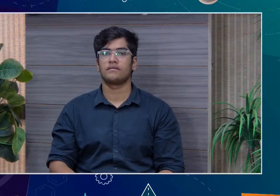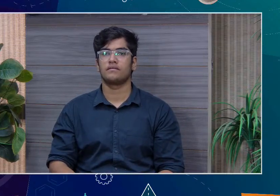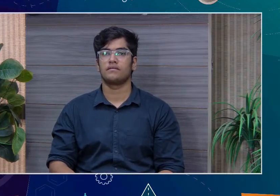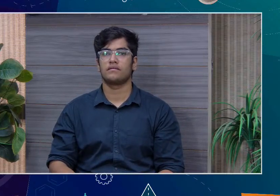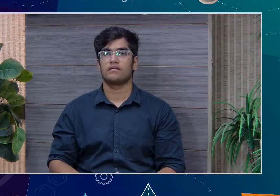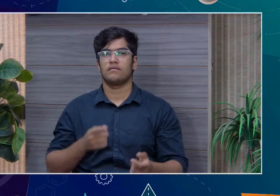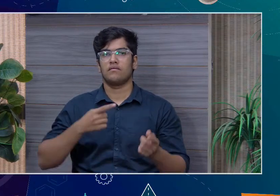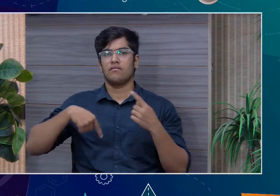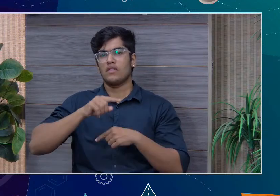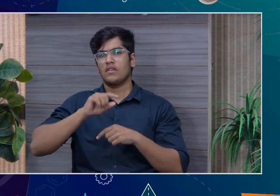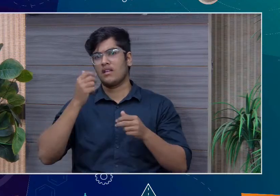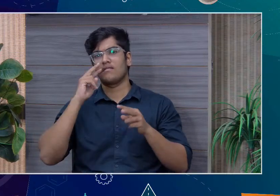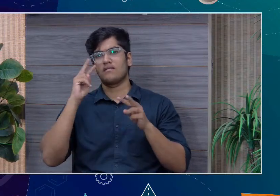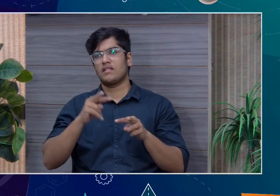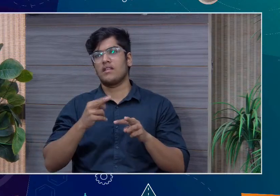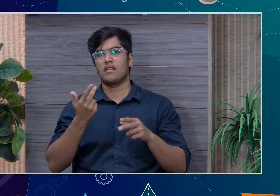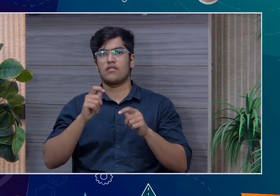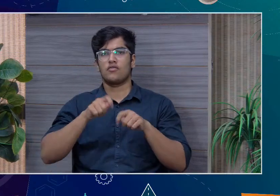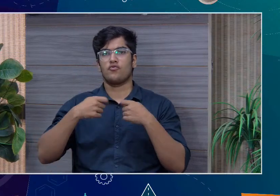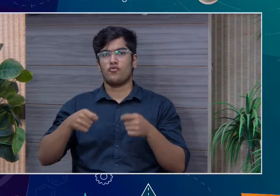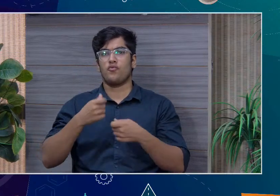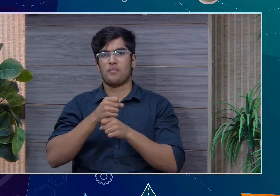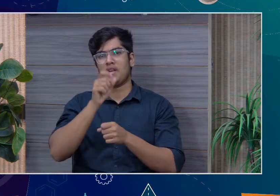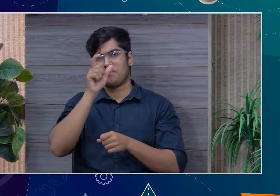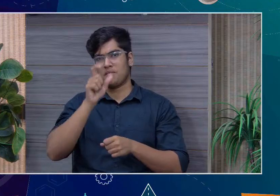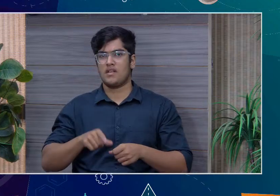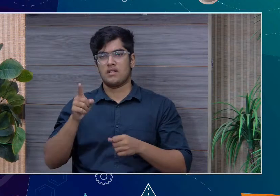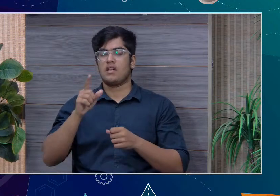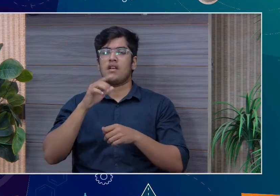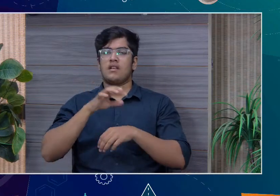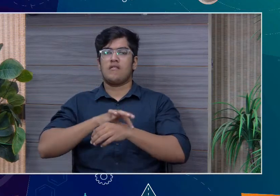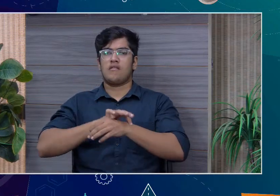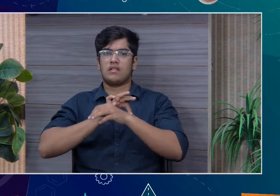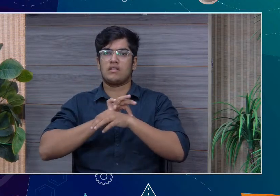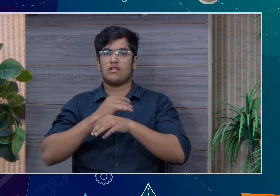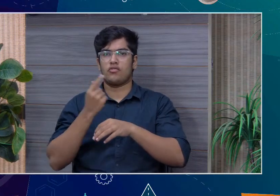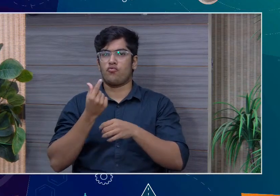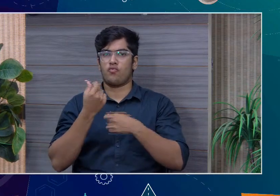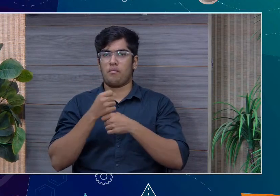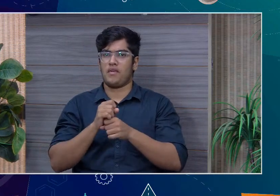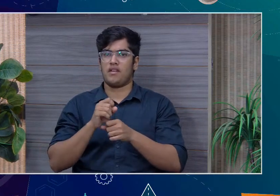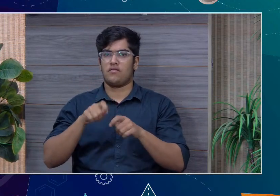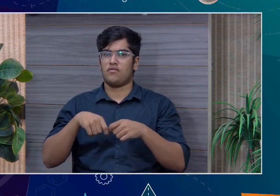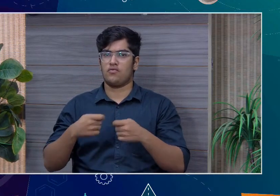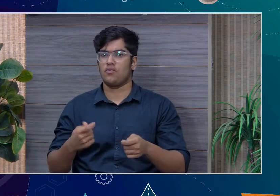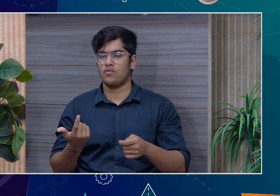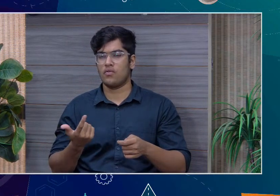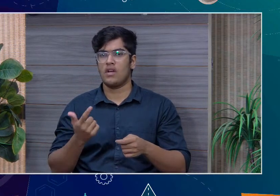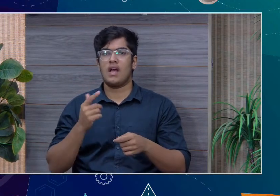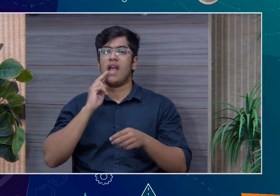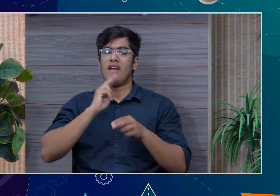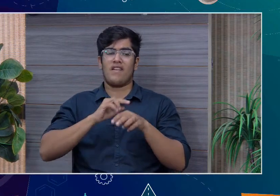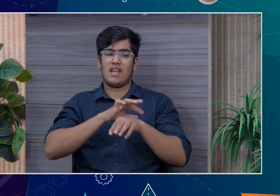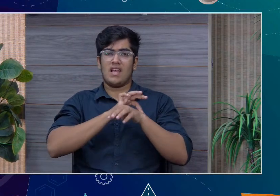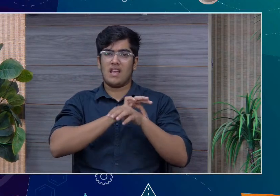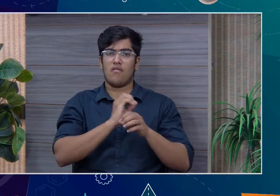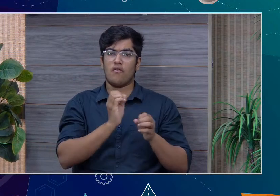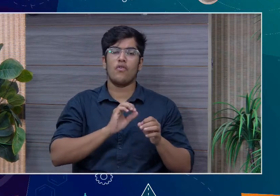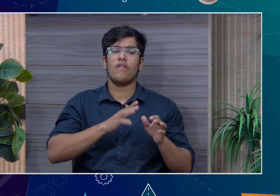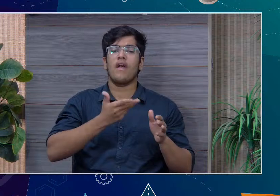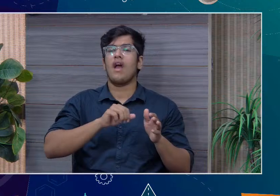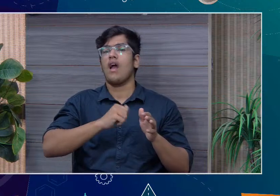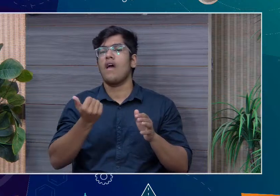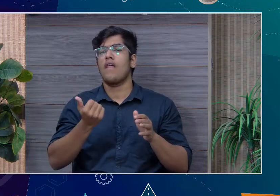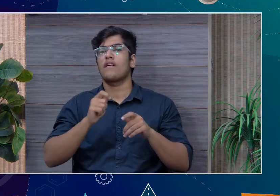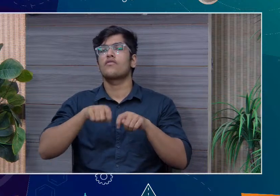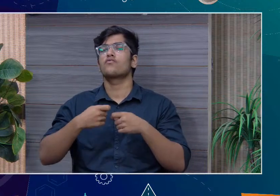see that the shoemaker has used leather to make these shoes. Other than leather, what all material can be used to make shoes